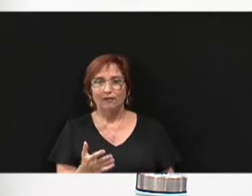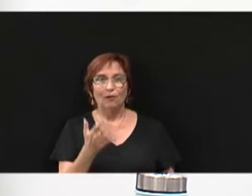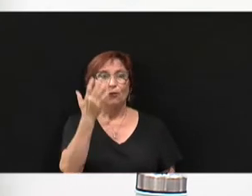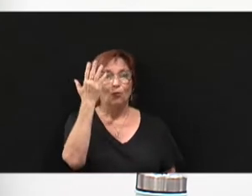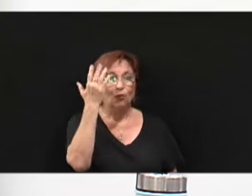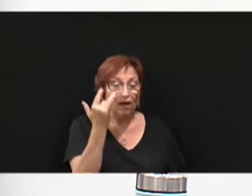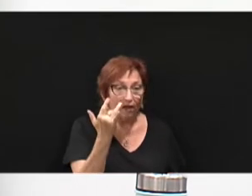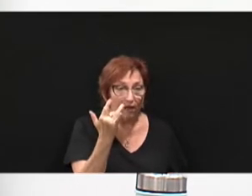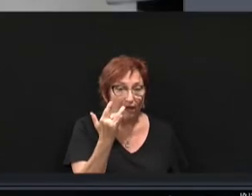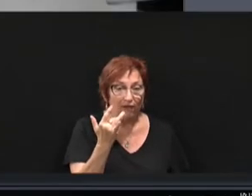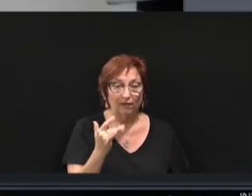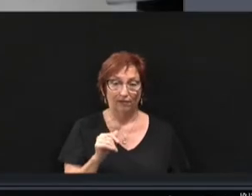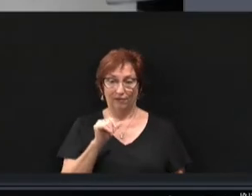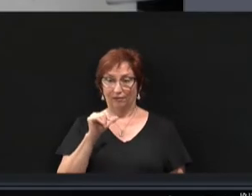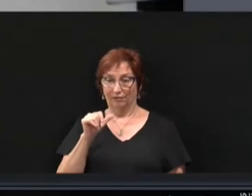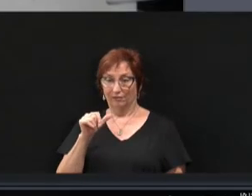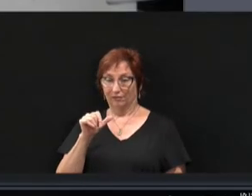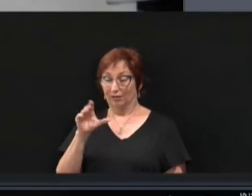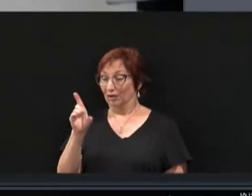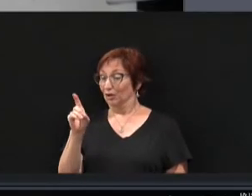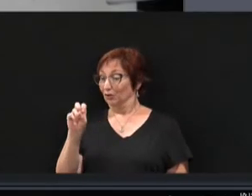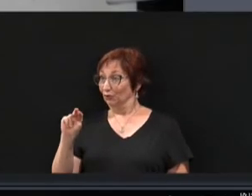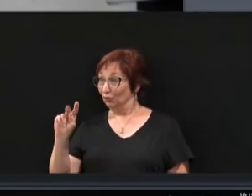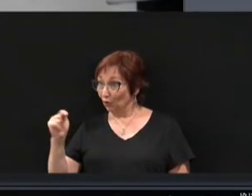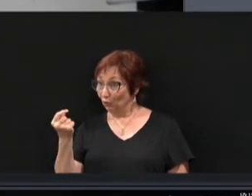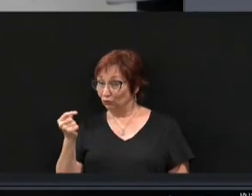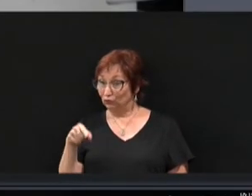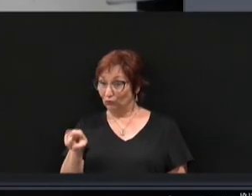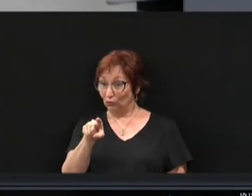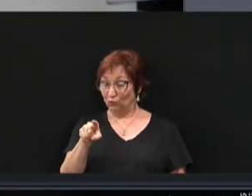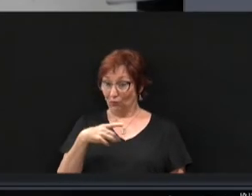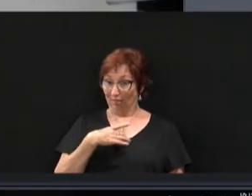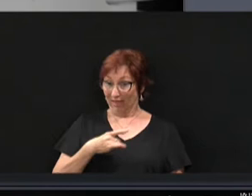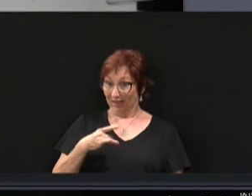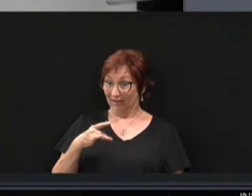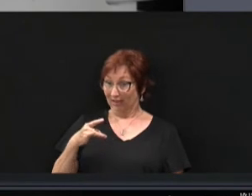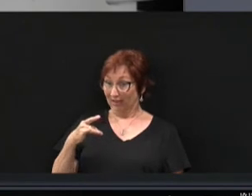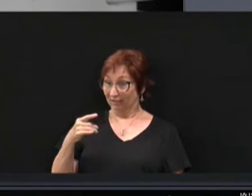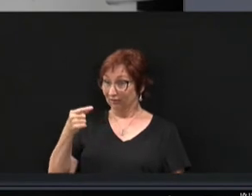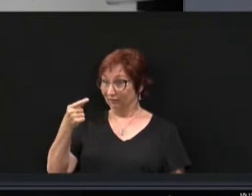Why don't you like